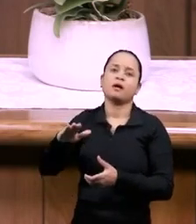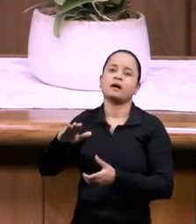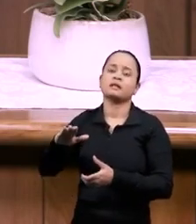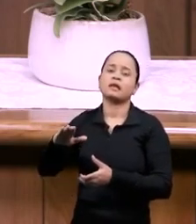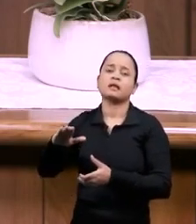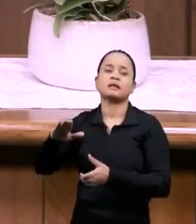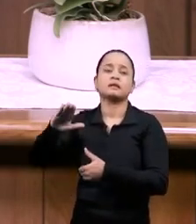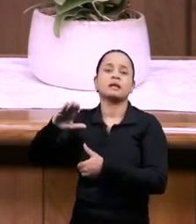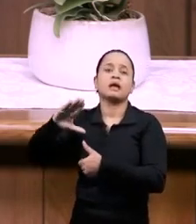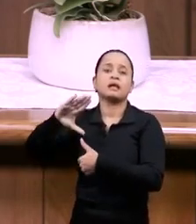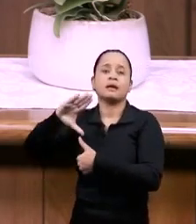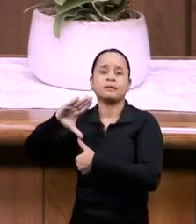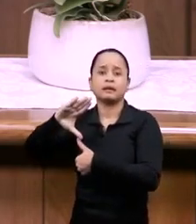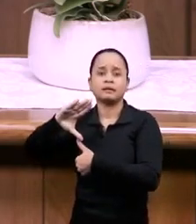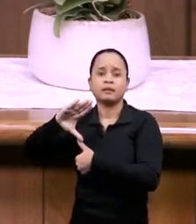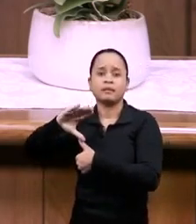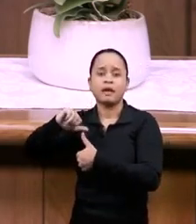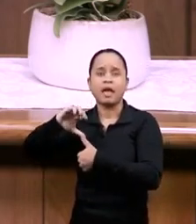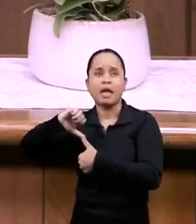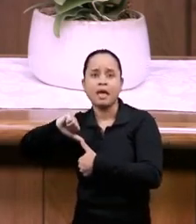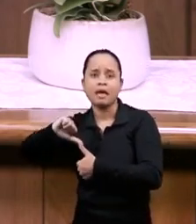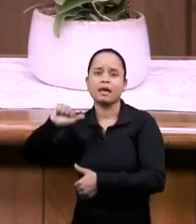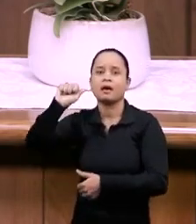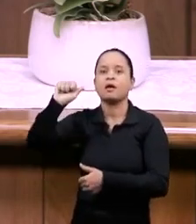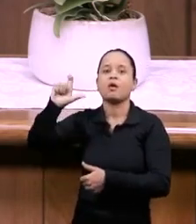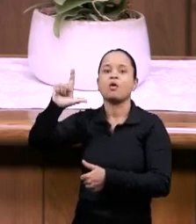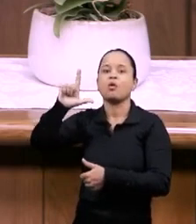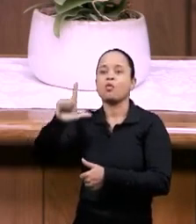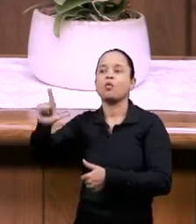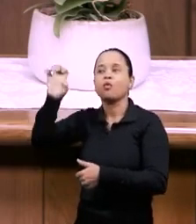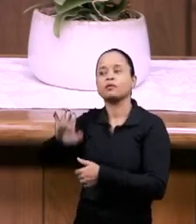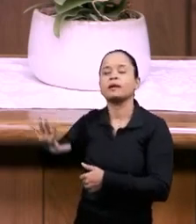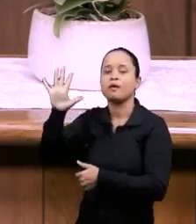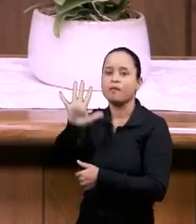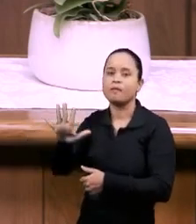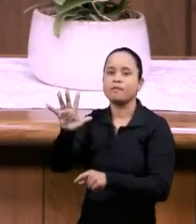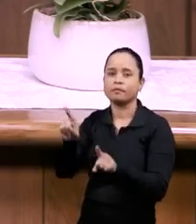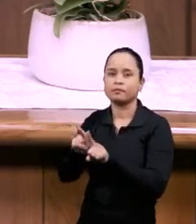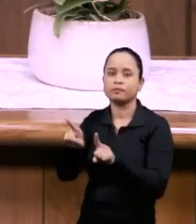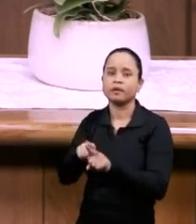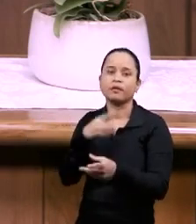So that was, the time was chosen due to time zones, and